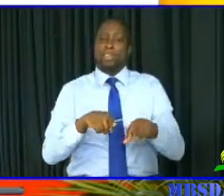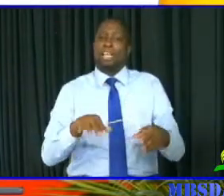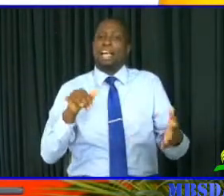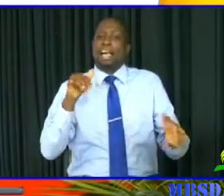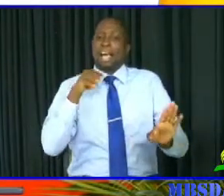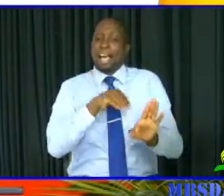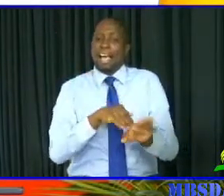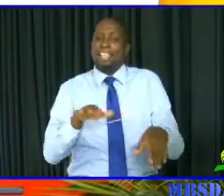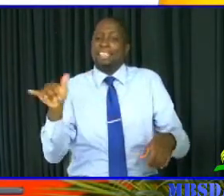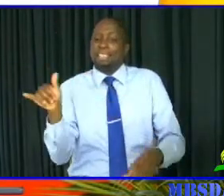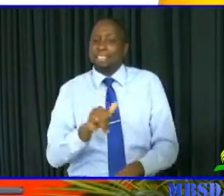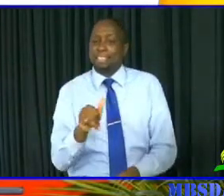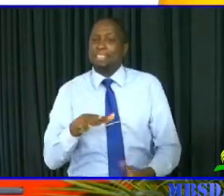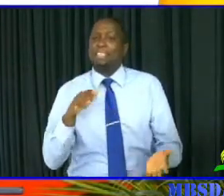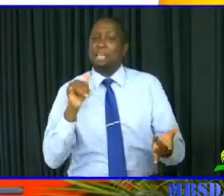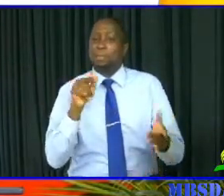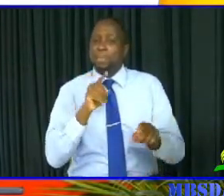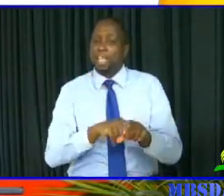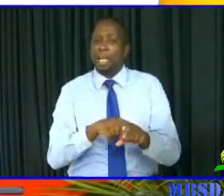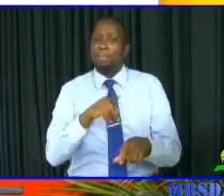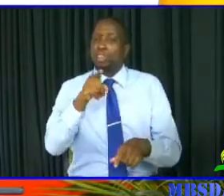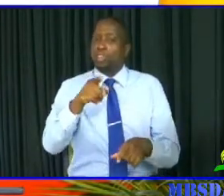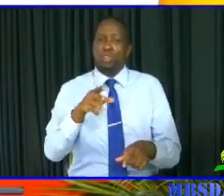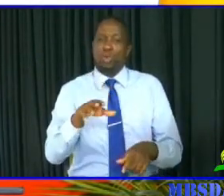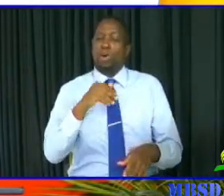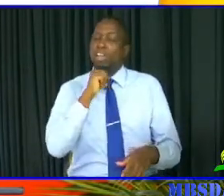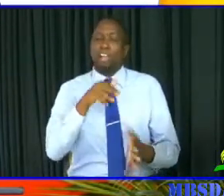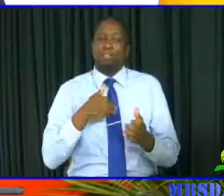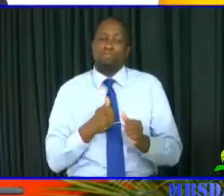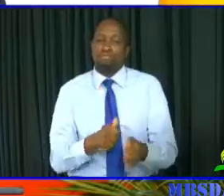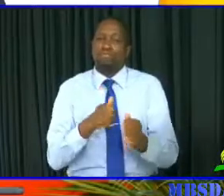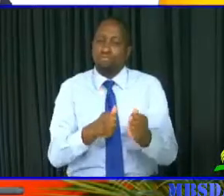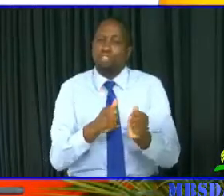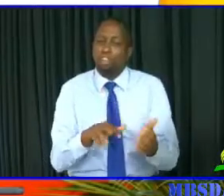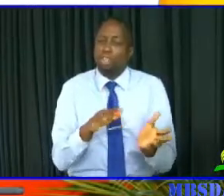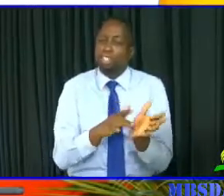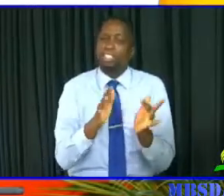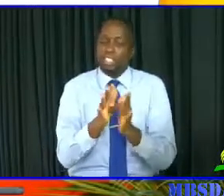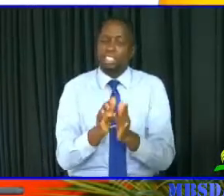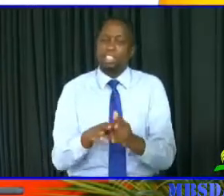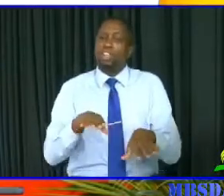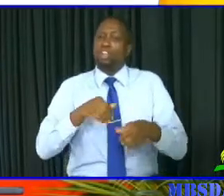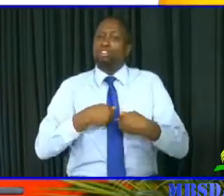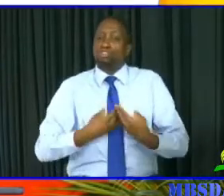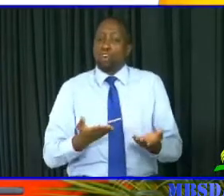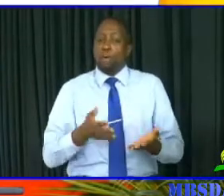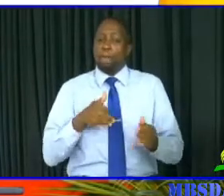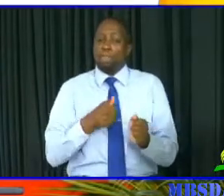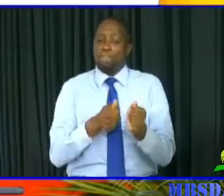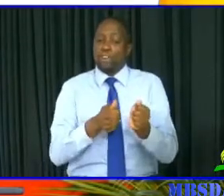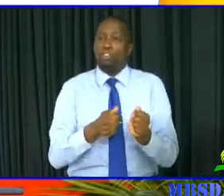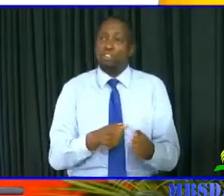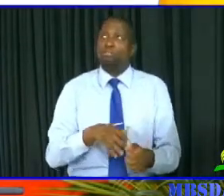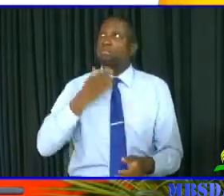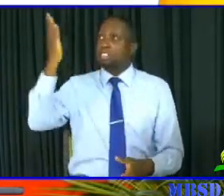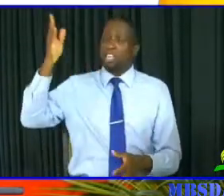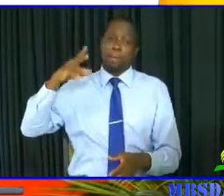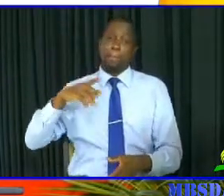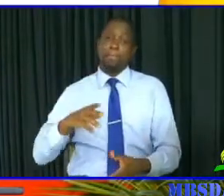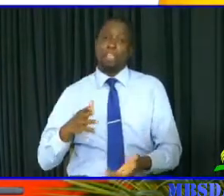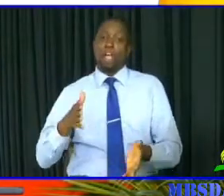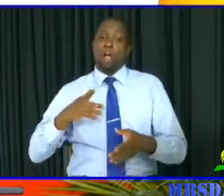sin. If you mean Jesus, get in line. If you mean Jesus, follow him all the way. If you mean